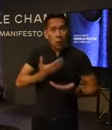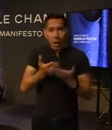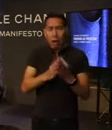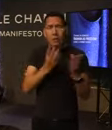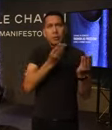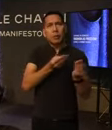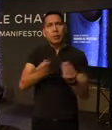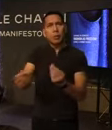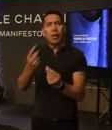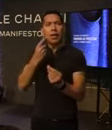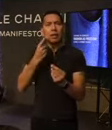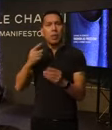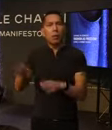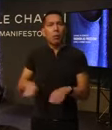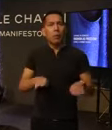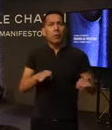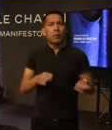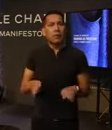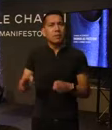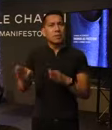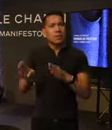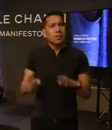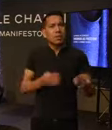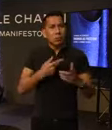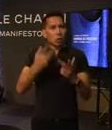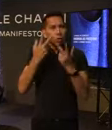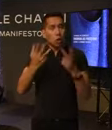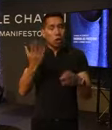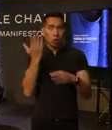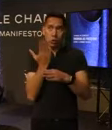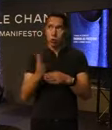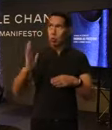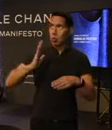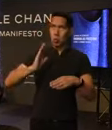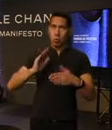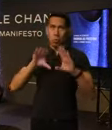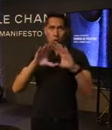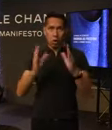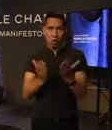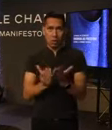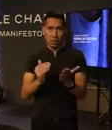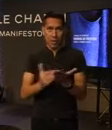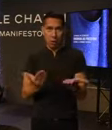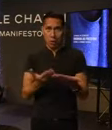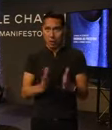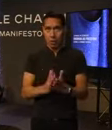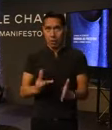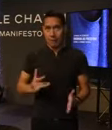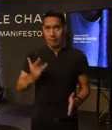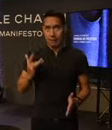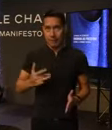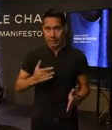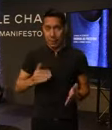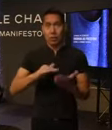ease of movement that became a template for modern living. So to our topic.